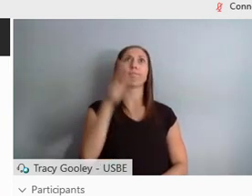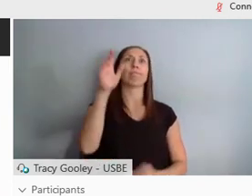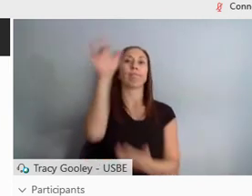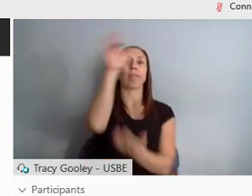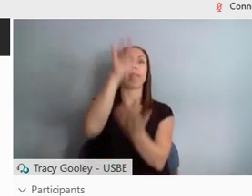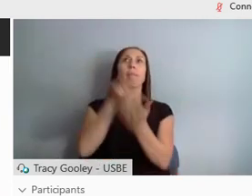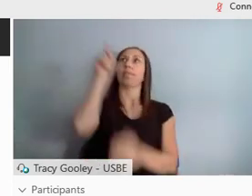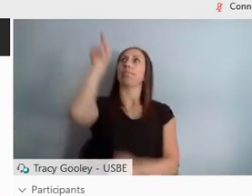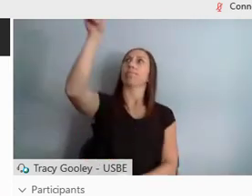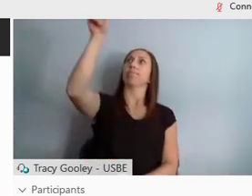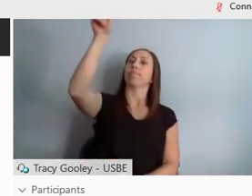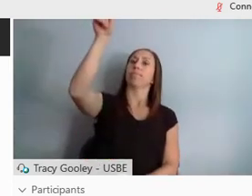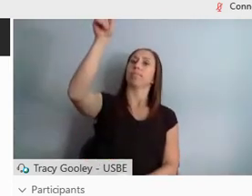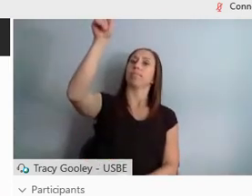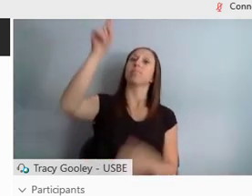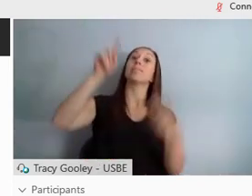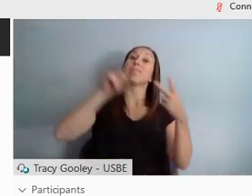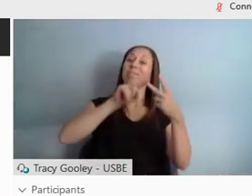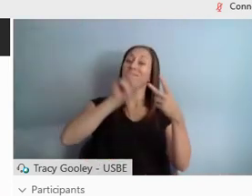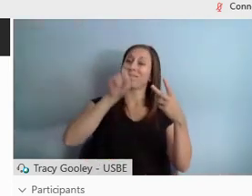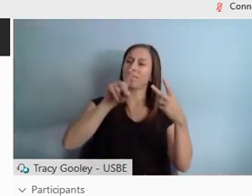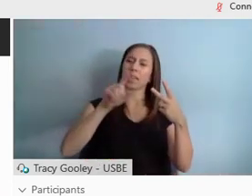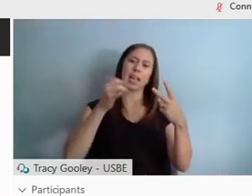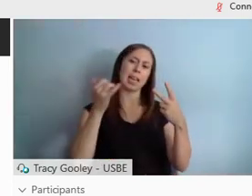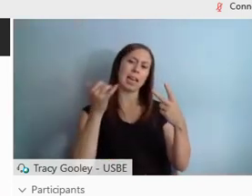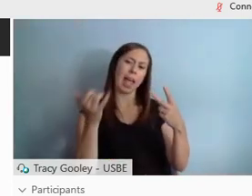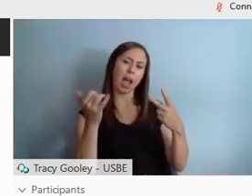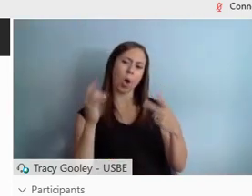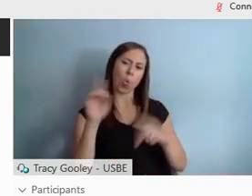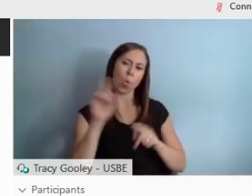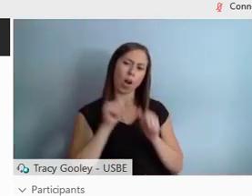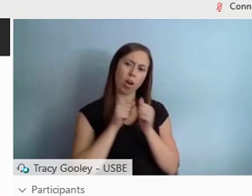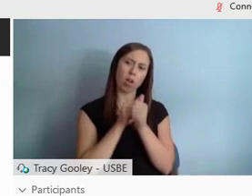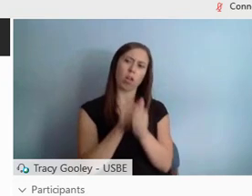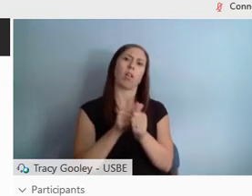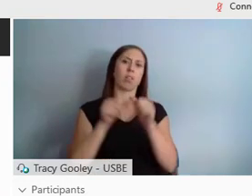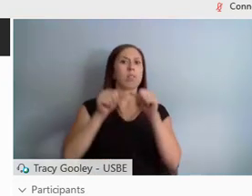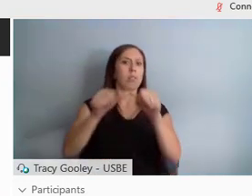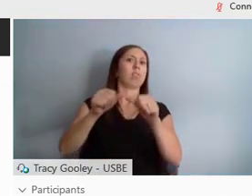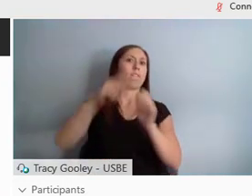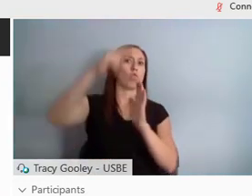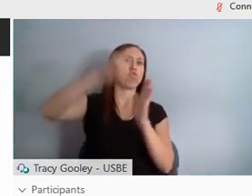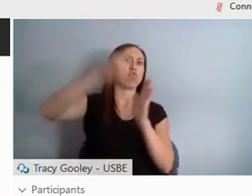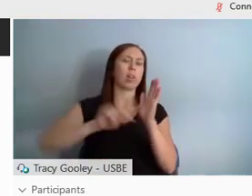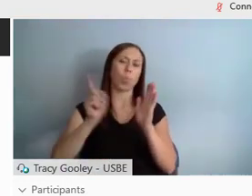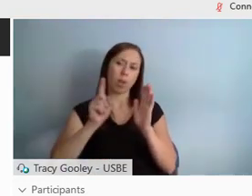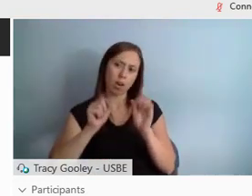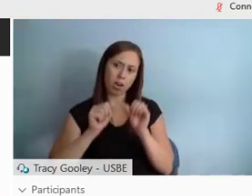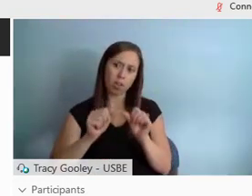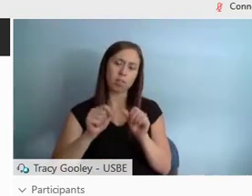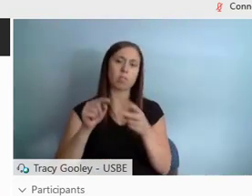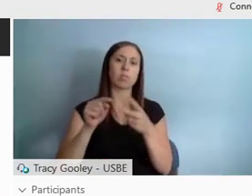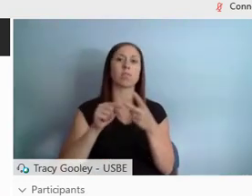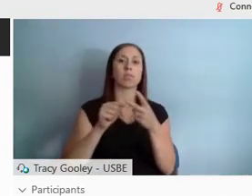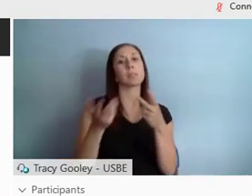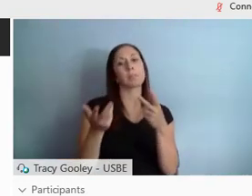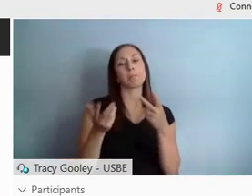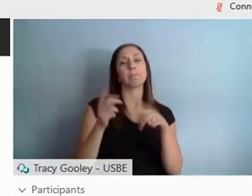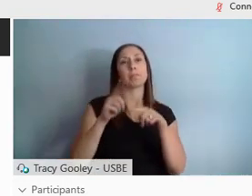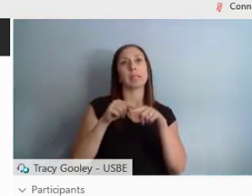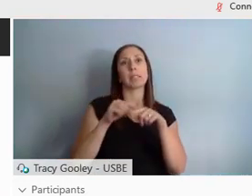part of the picture, then you would ask that second prompt, now show me which way I should go. Okay, so this